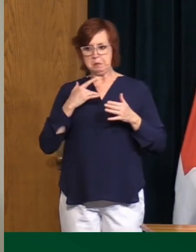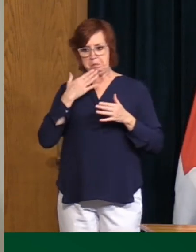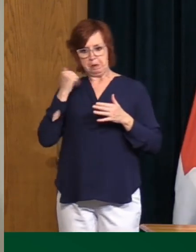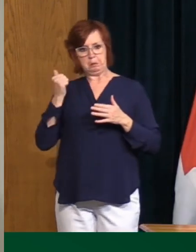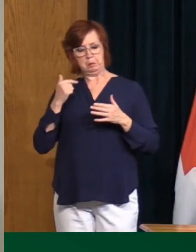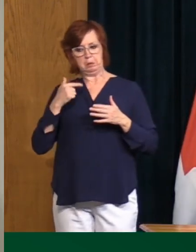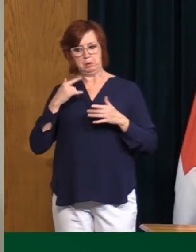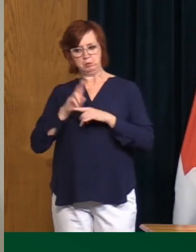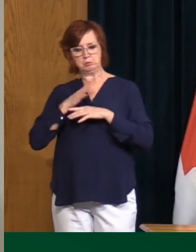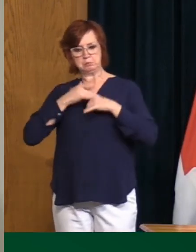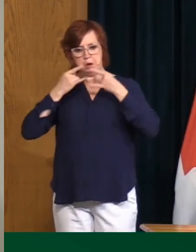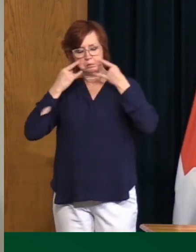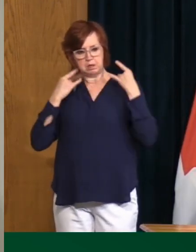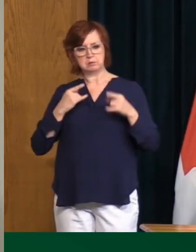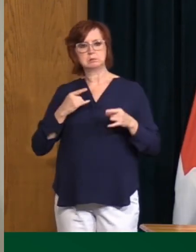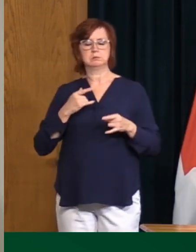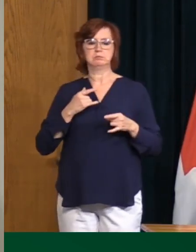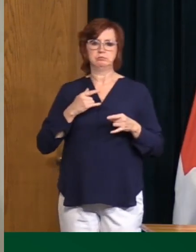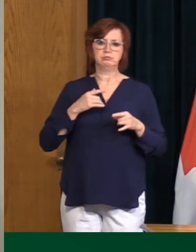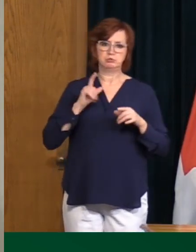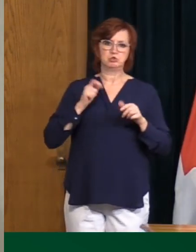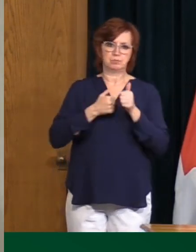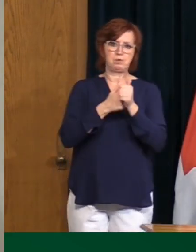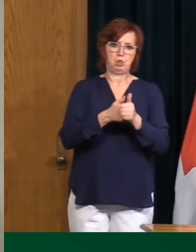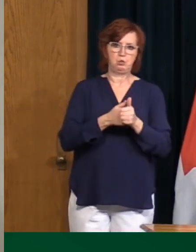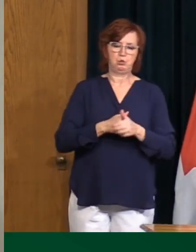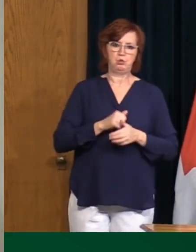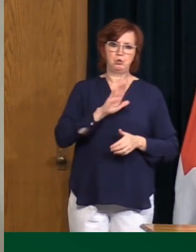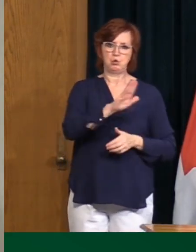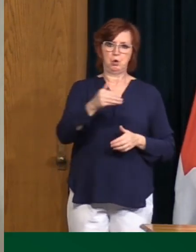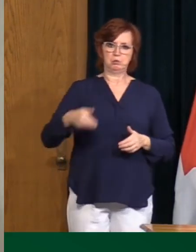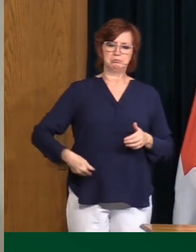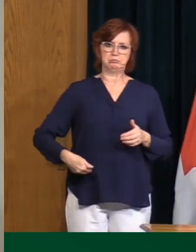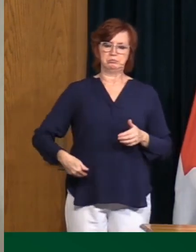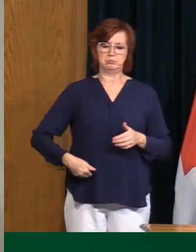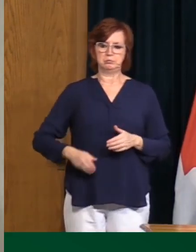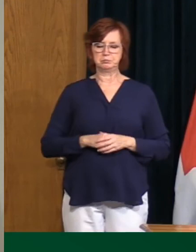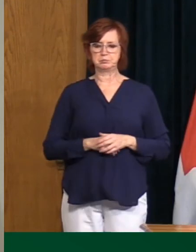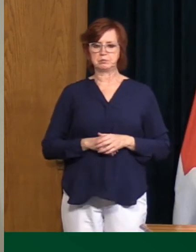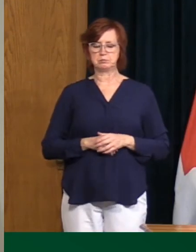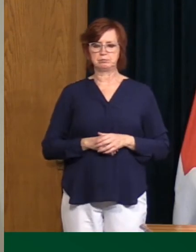that and getting comfortable with that. But having said that, I think most